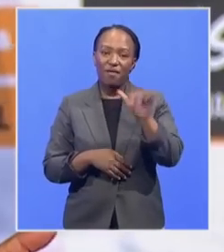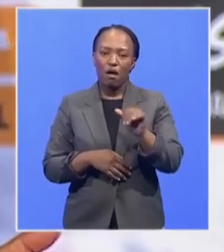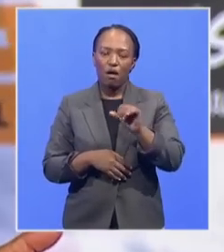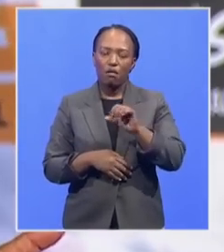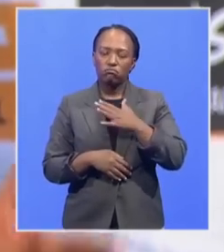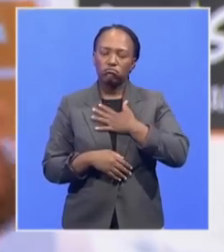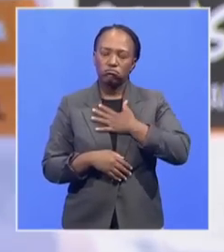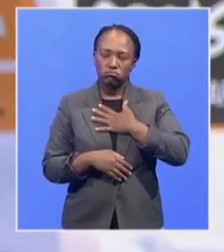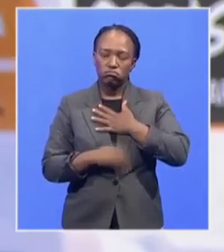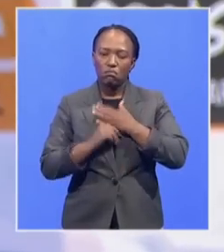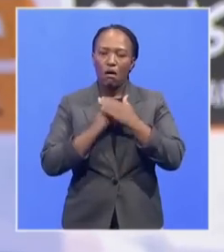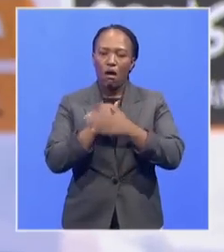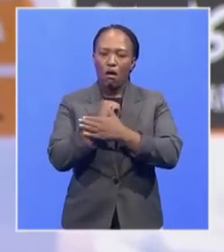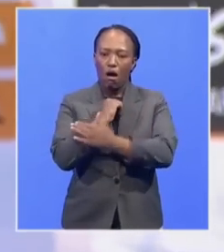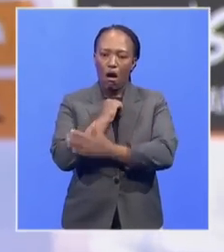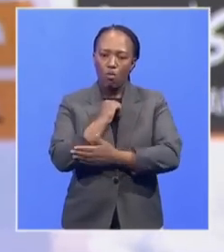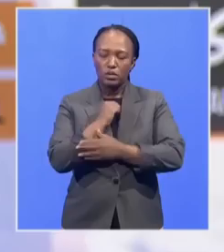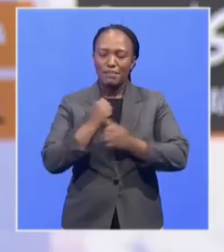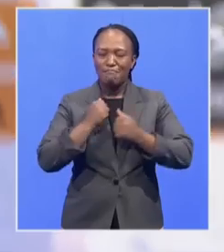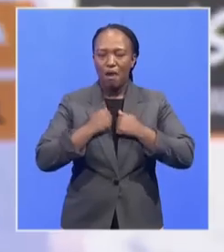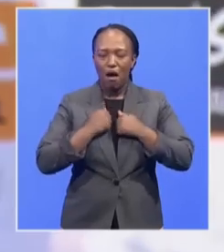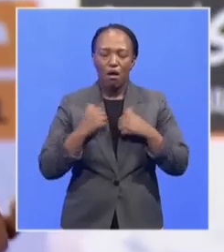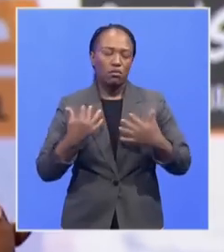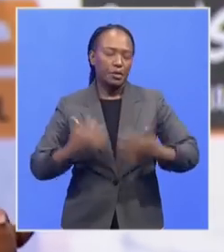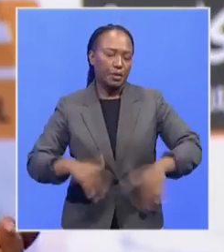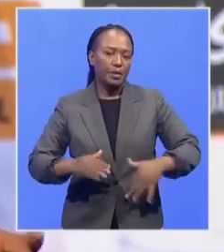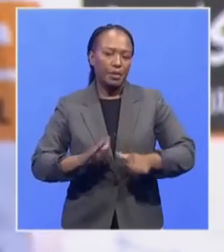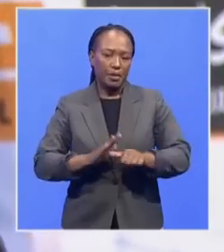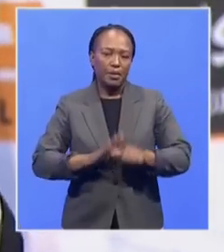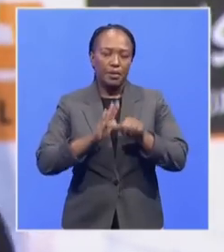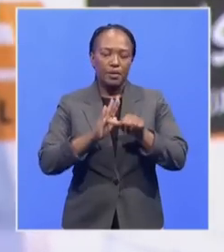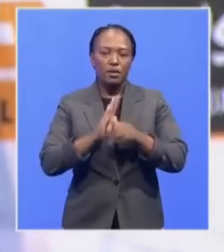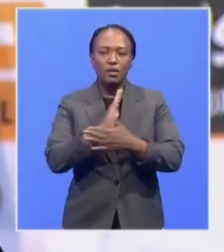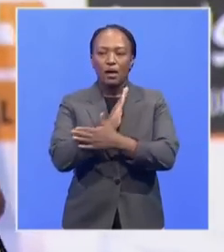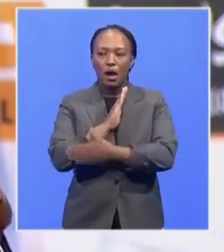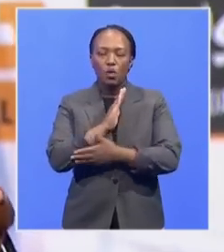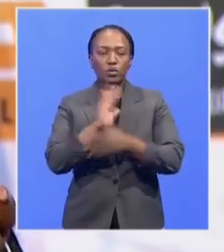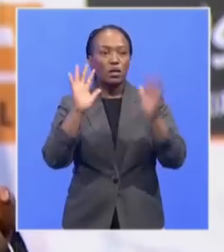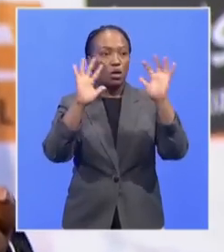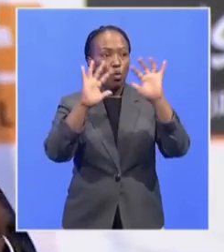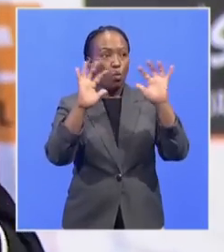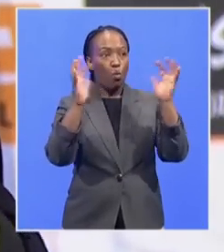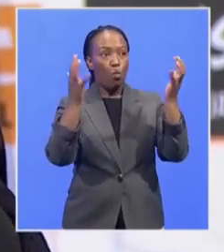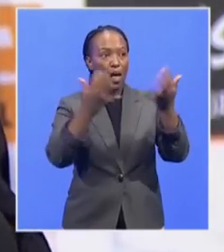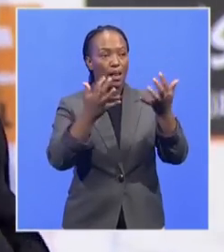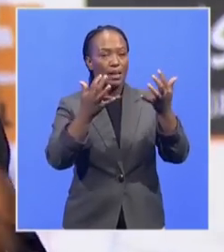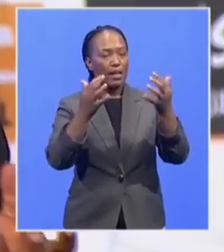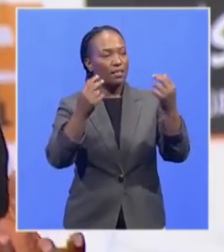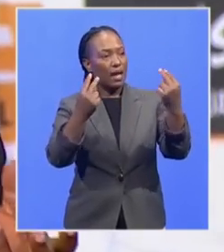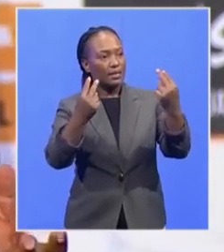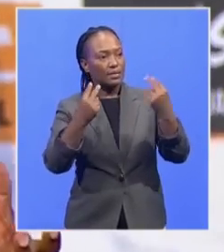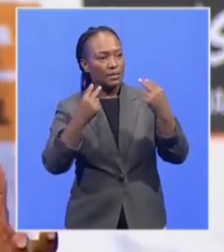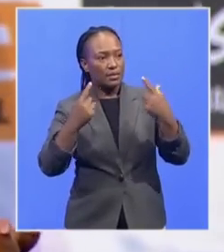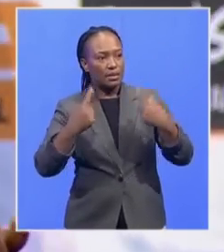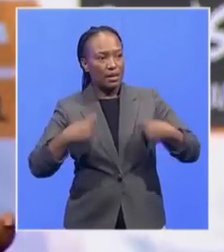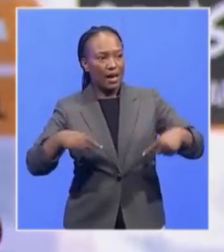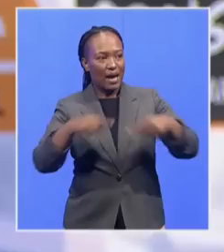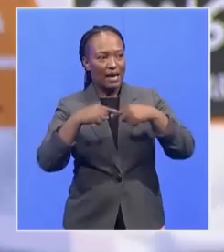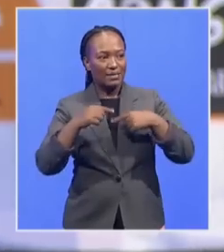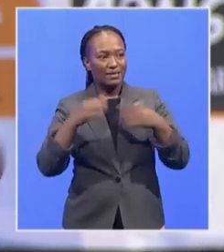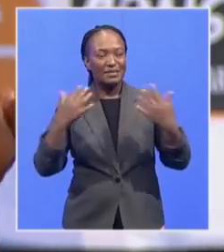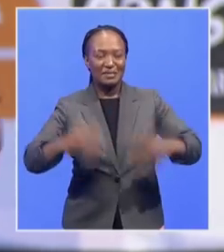country, and other countries around the world see us as a very important